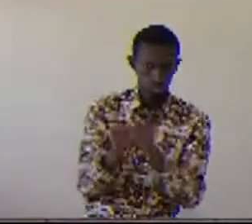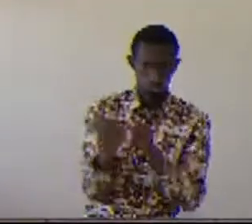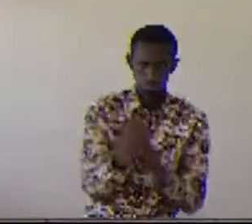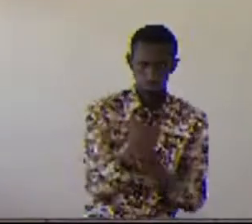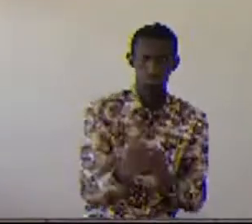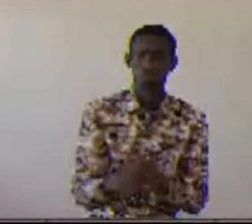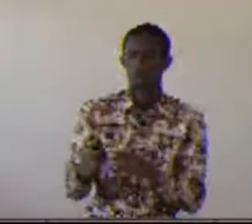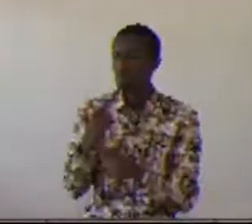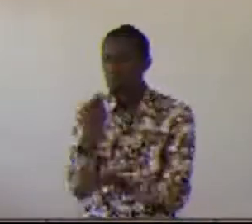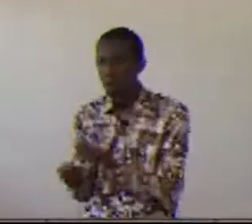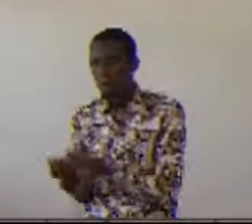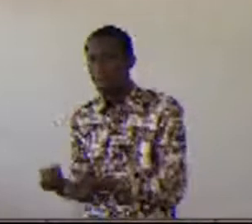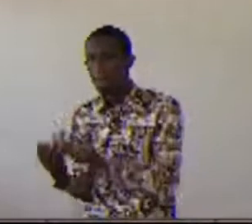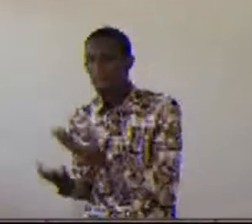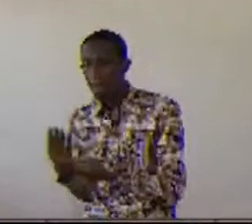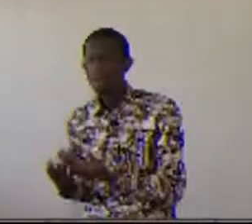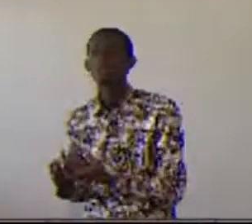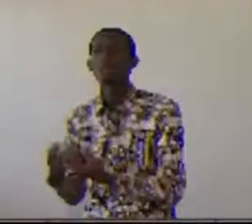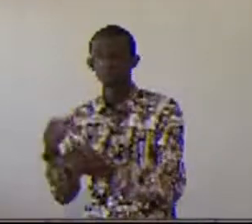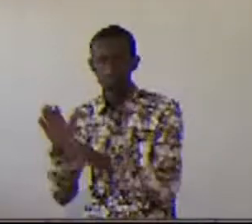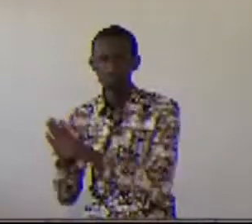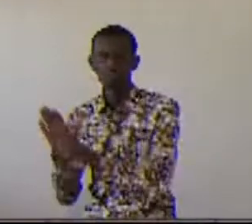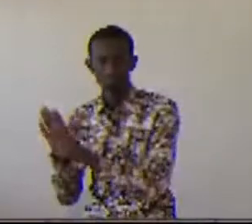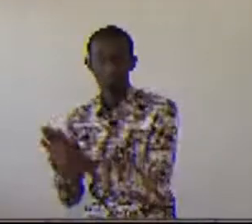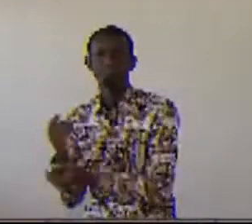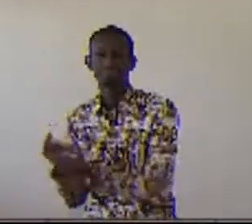And for weak forces,